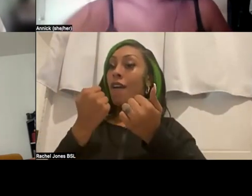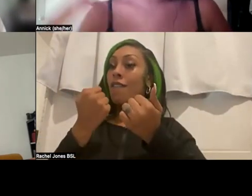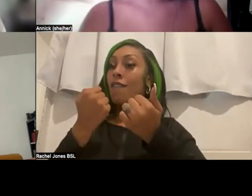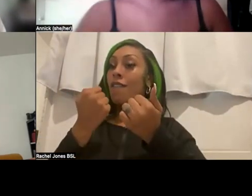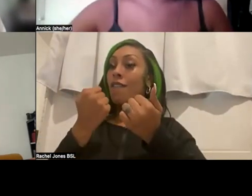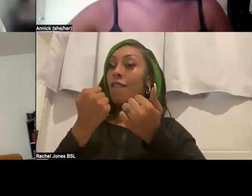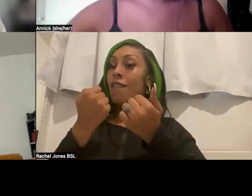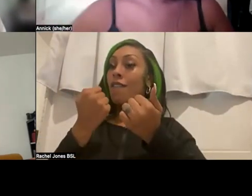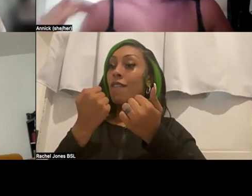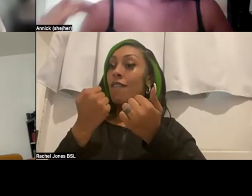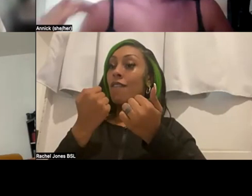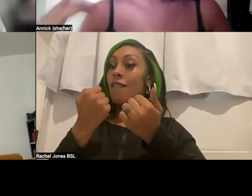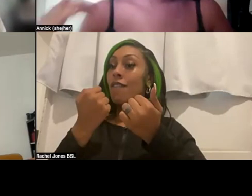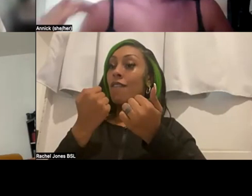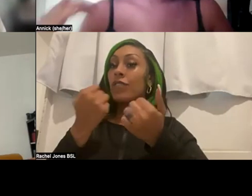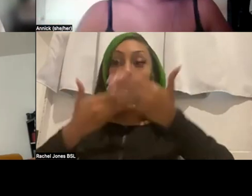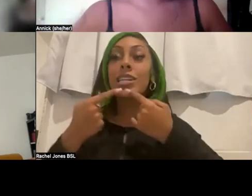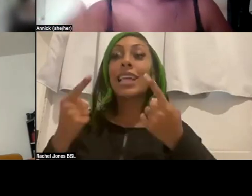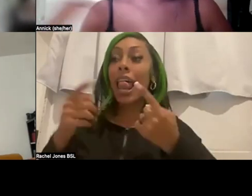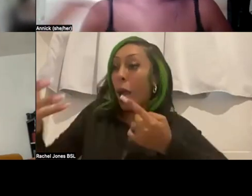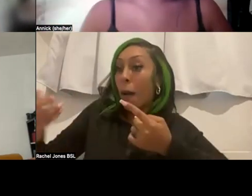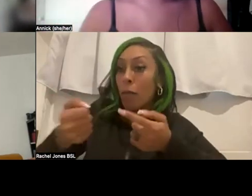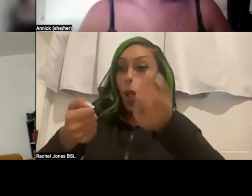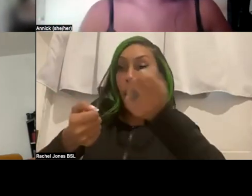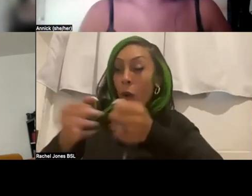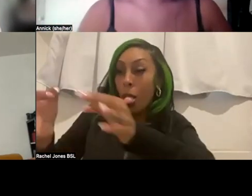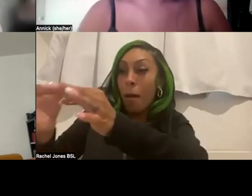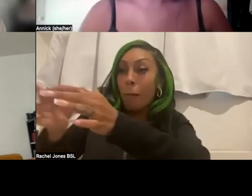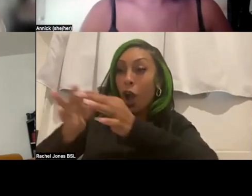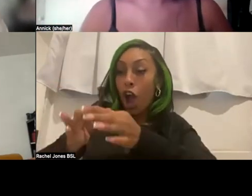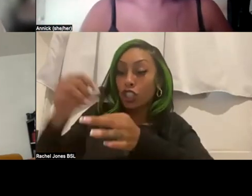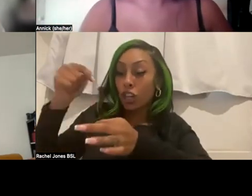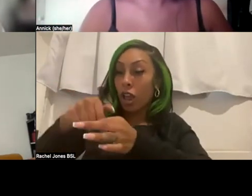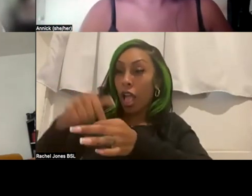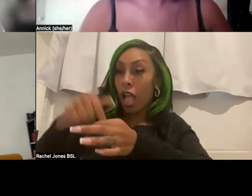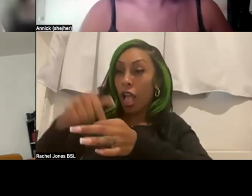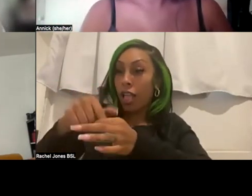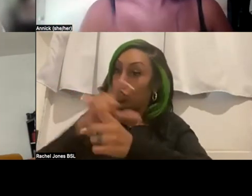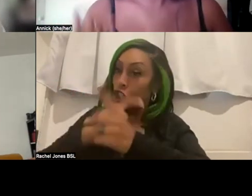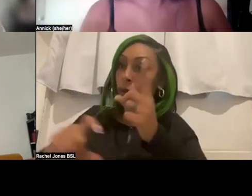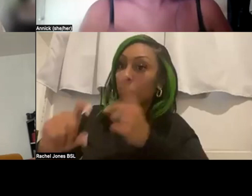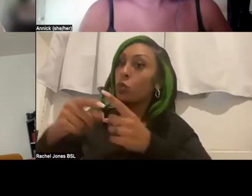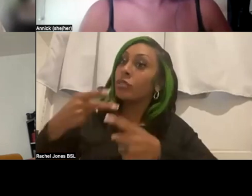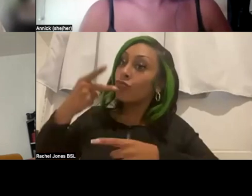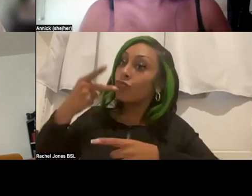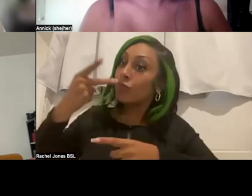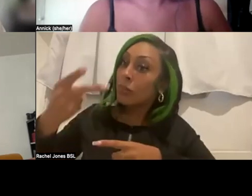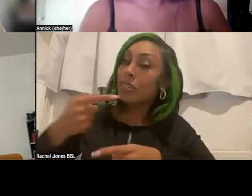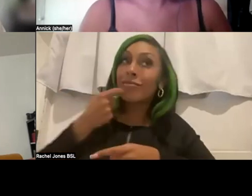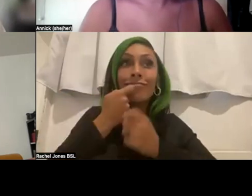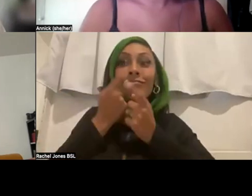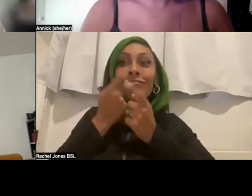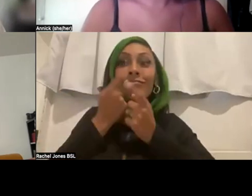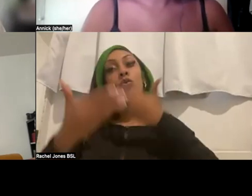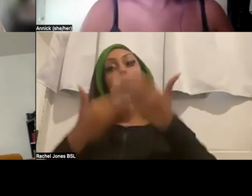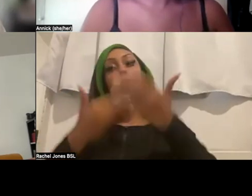constantly putting the marginalized communities in this position of telling their own stories over and over. And we know how